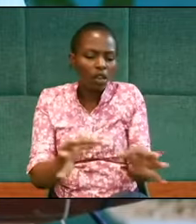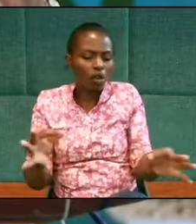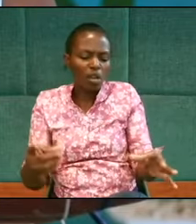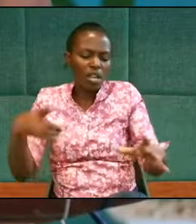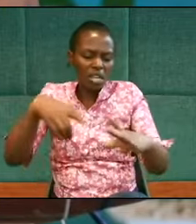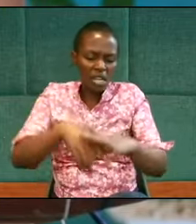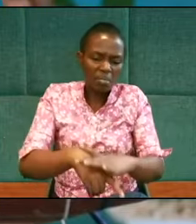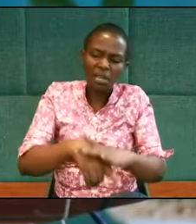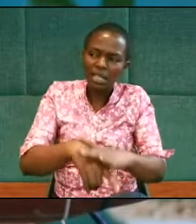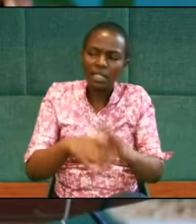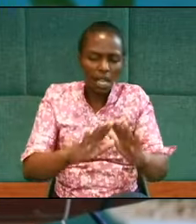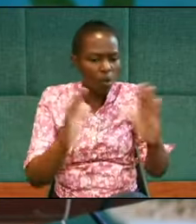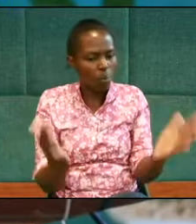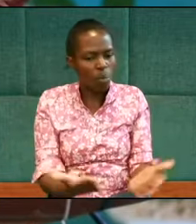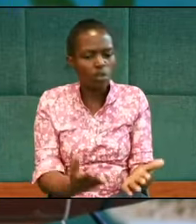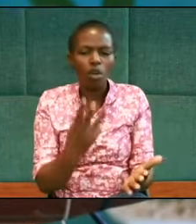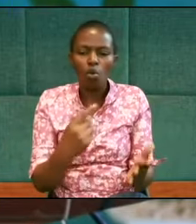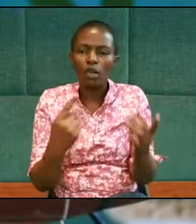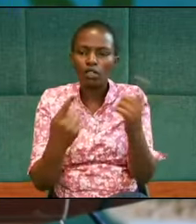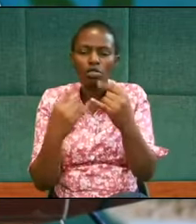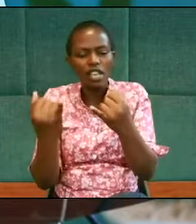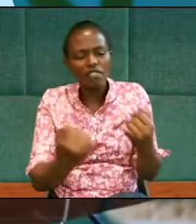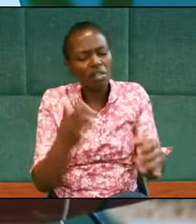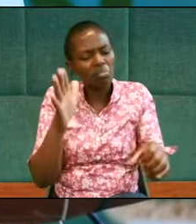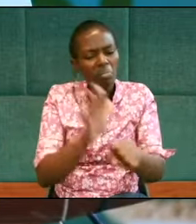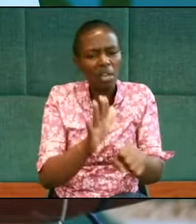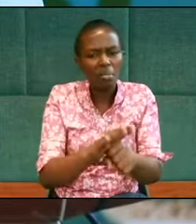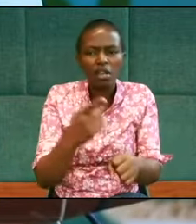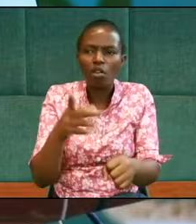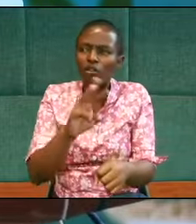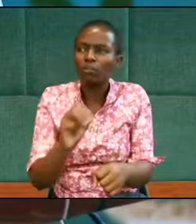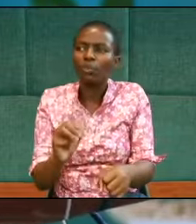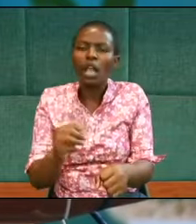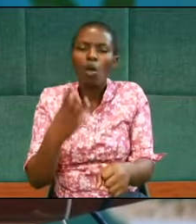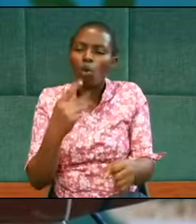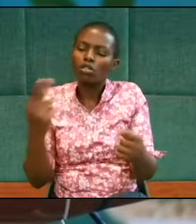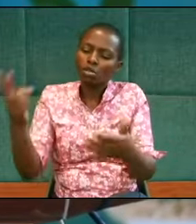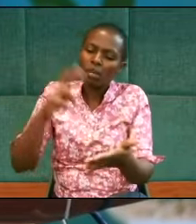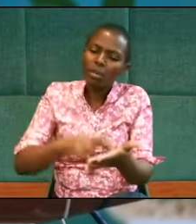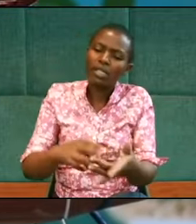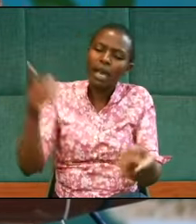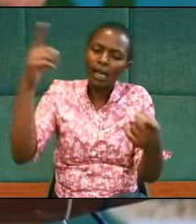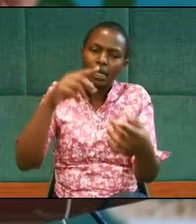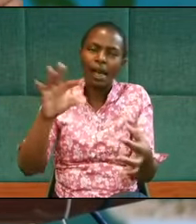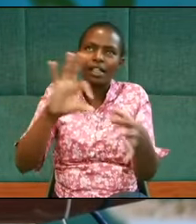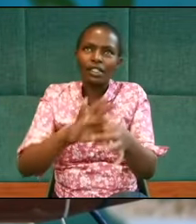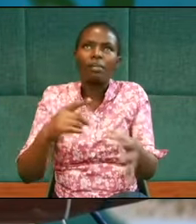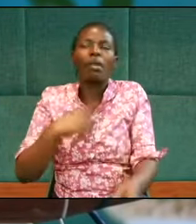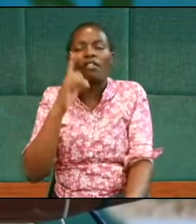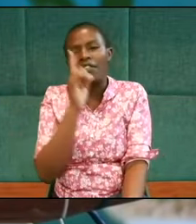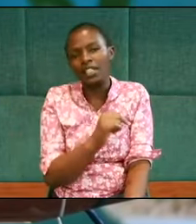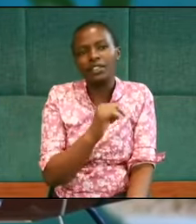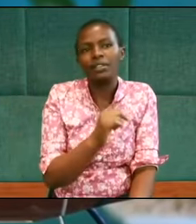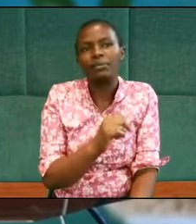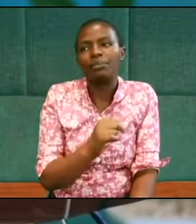workbooks. So I want to invite as many. I'm going to repeat it until I am done. So just book it up.